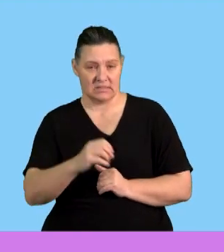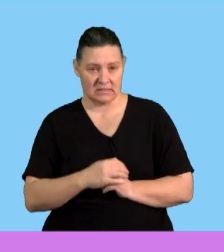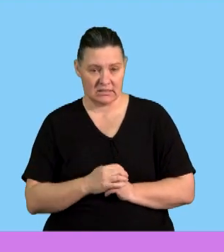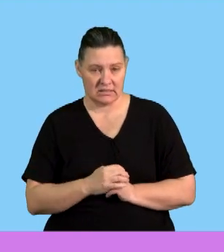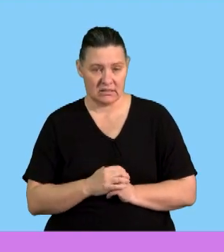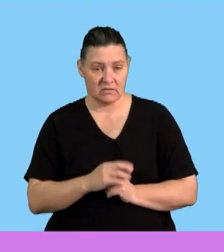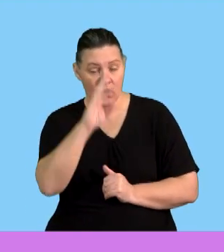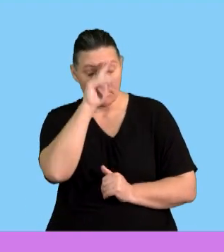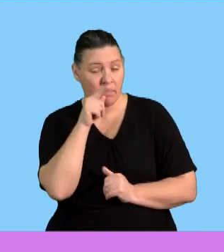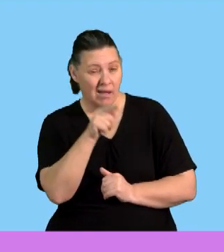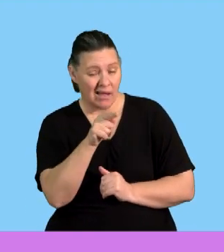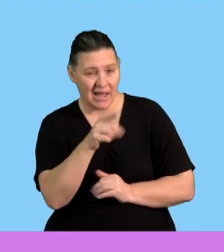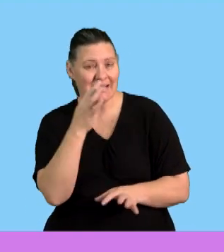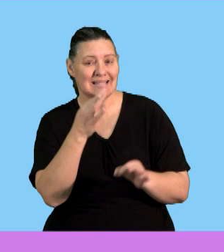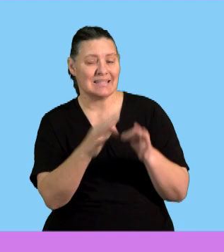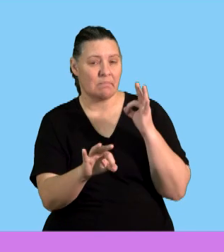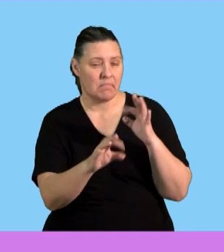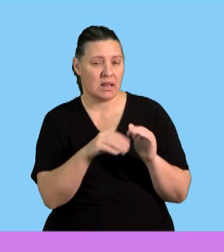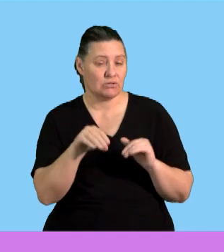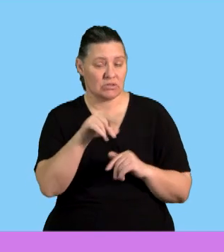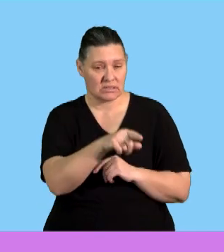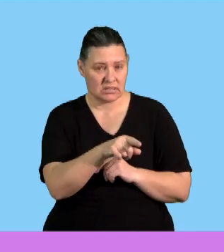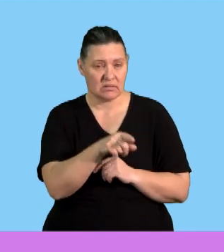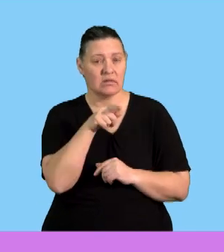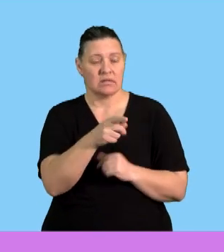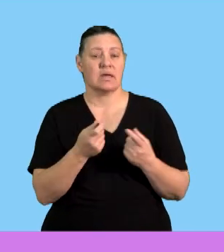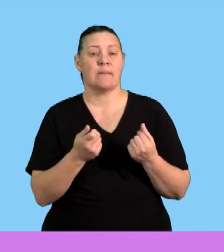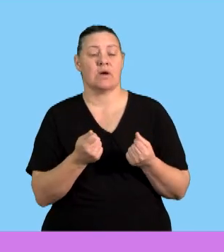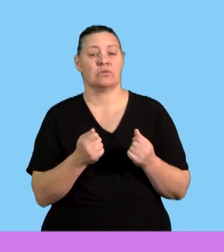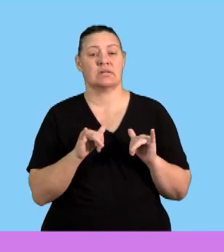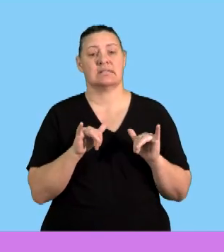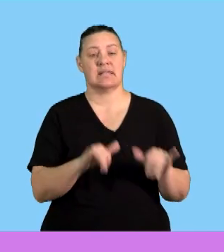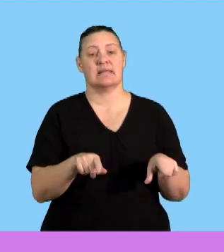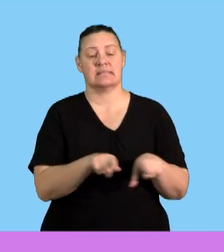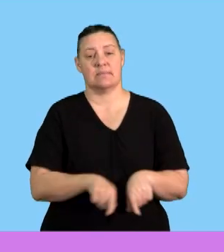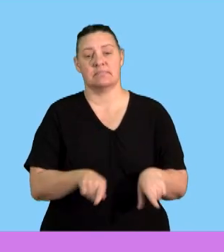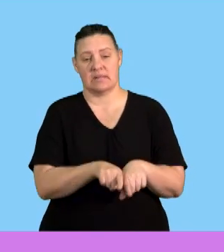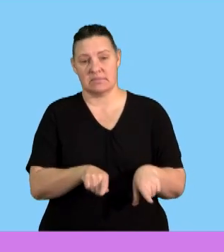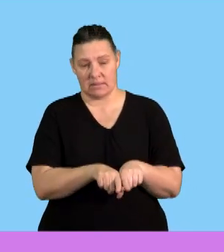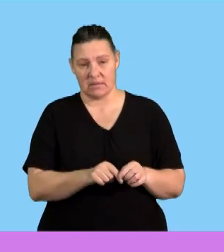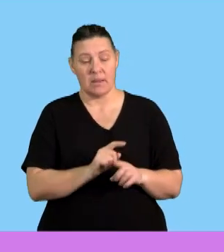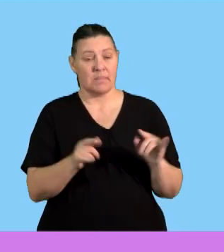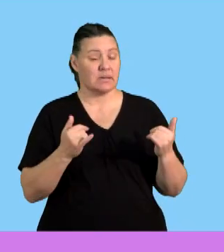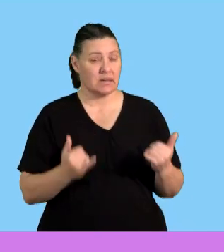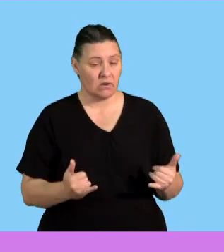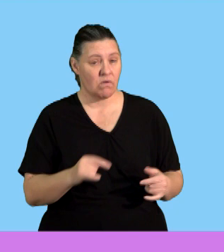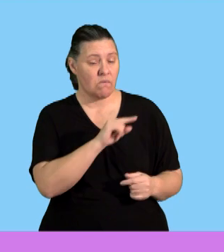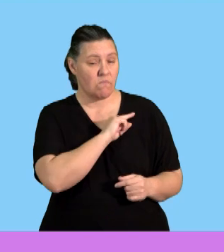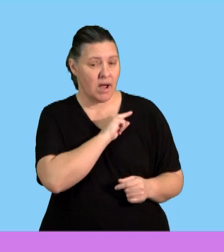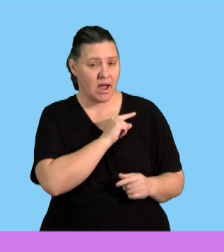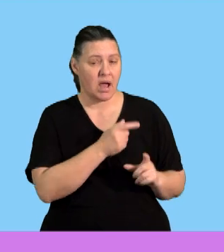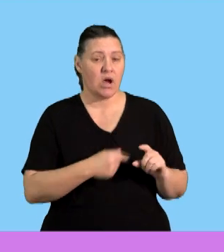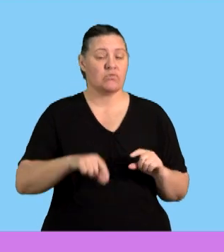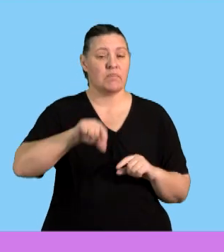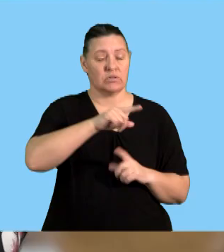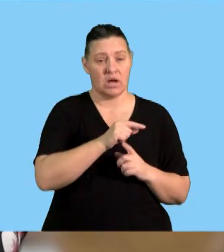1,950. Now remember, if this was simple interest, that amount would have stayed the same. But now, because